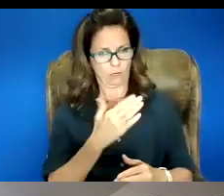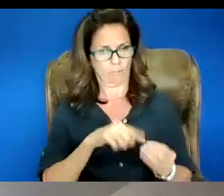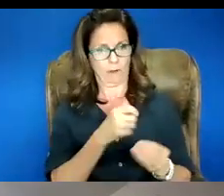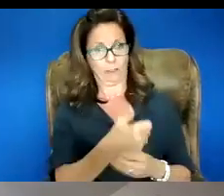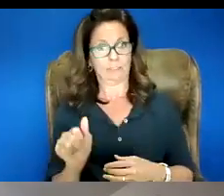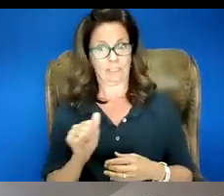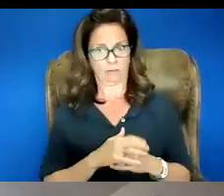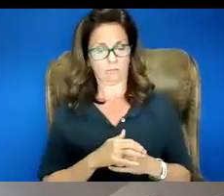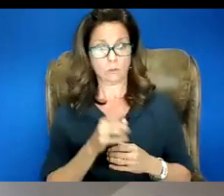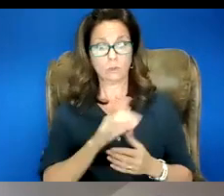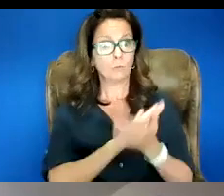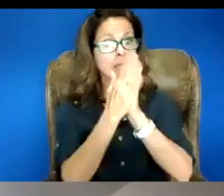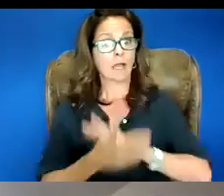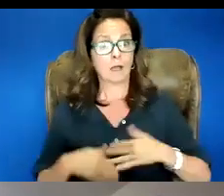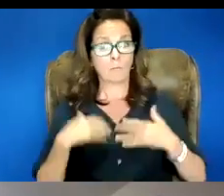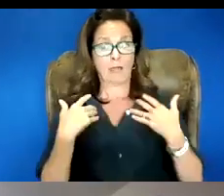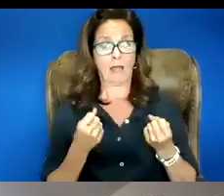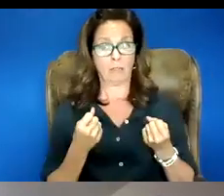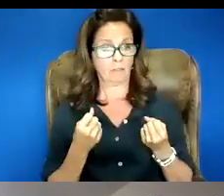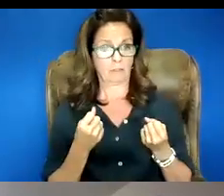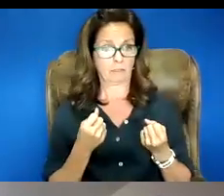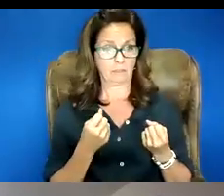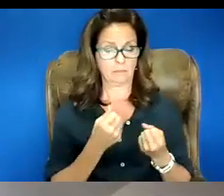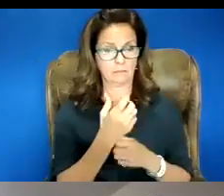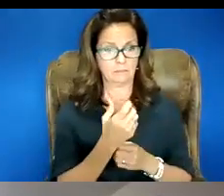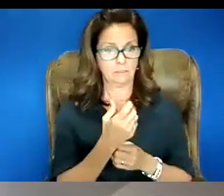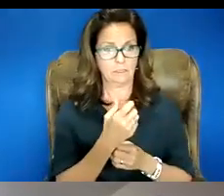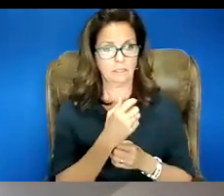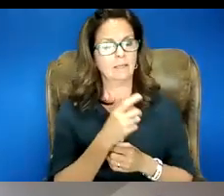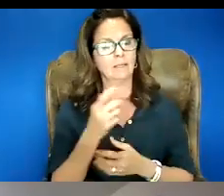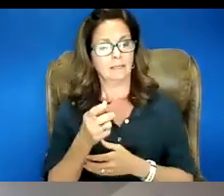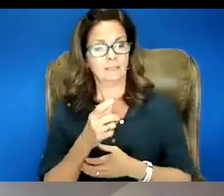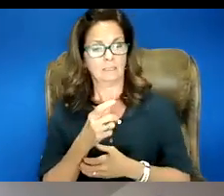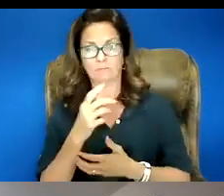you get healthy, you have less of a need for unscheduled absences. So that's a